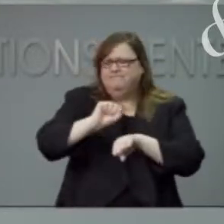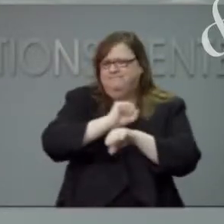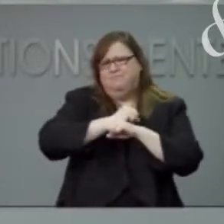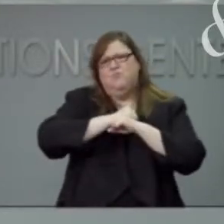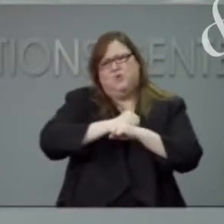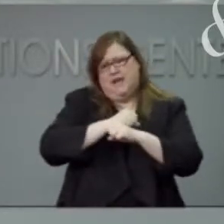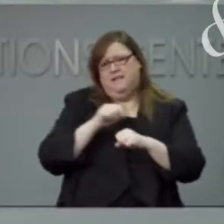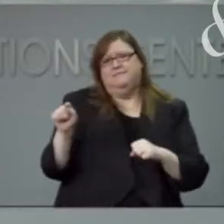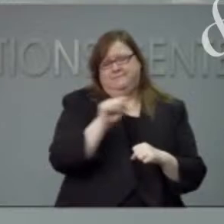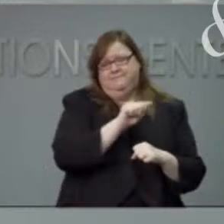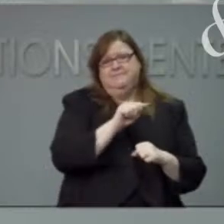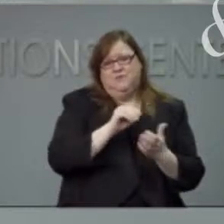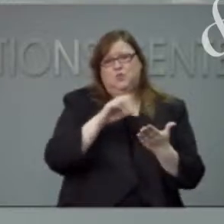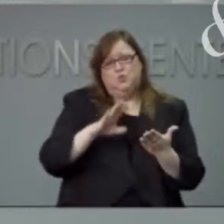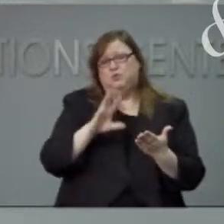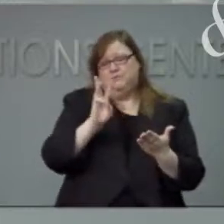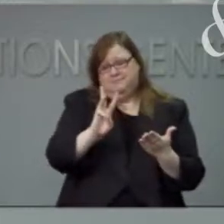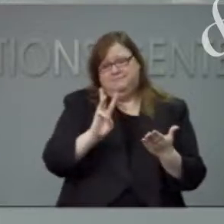our guidelines. Thanks.